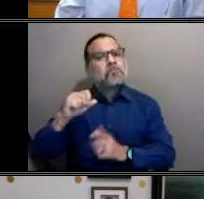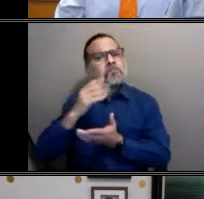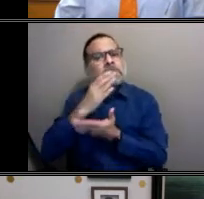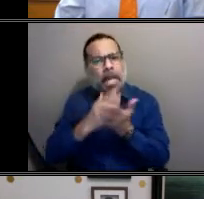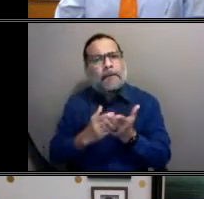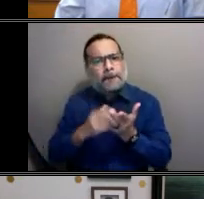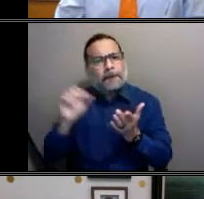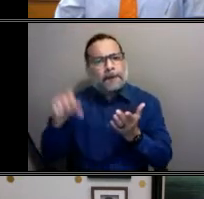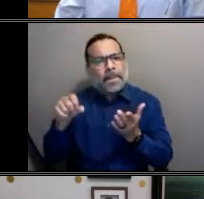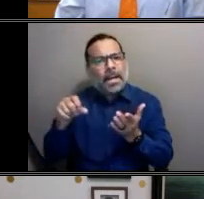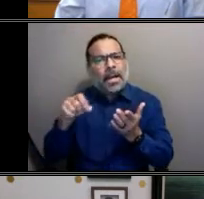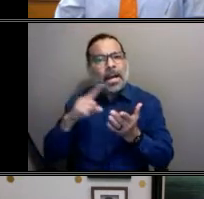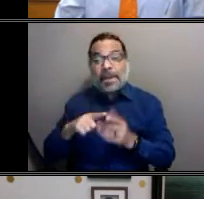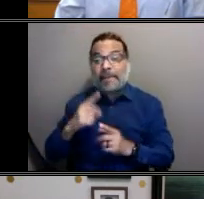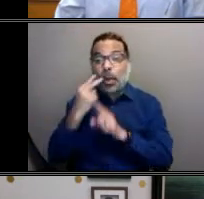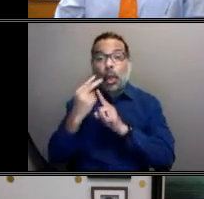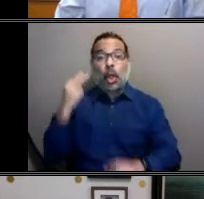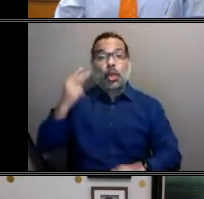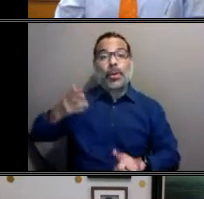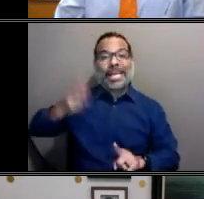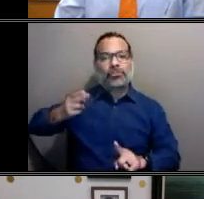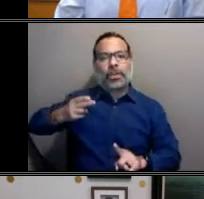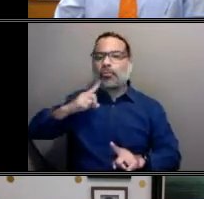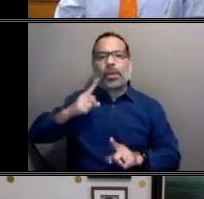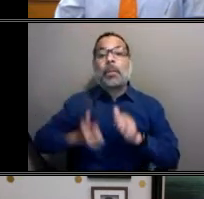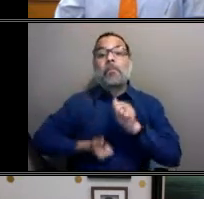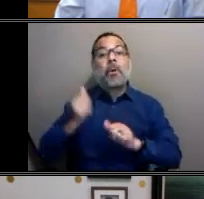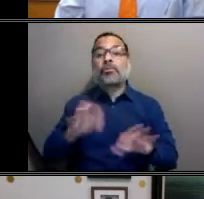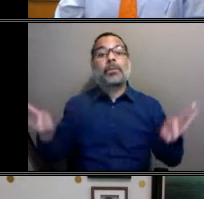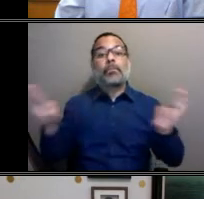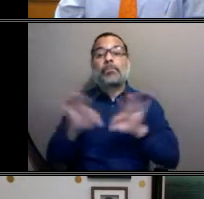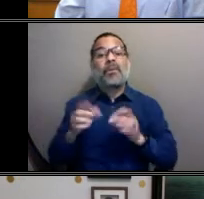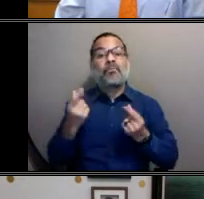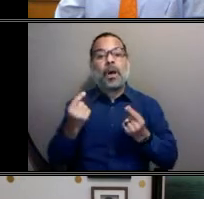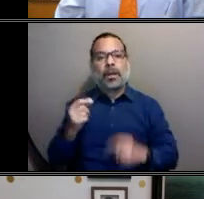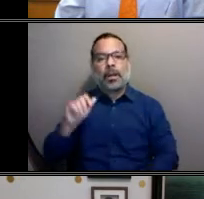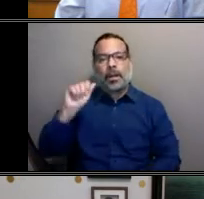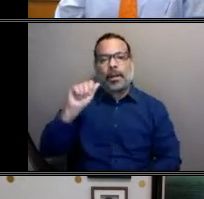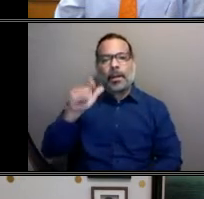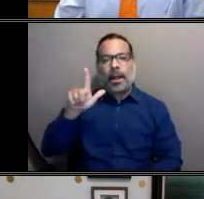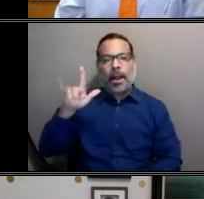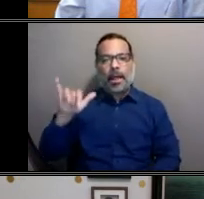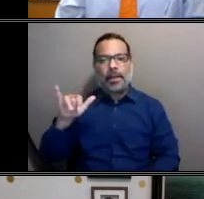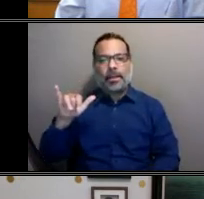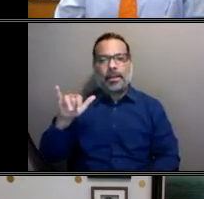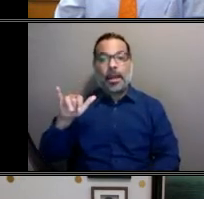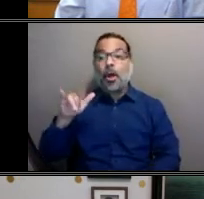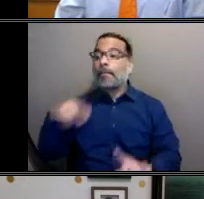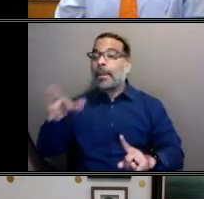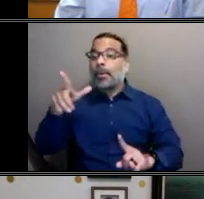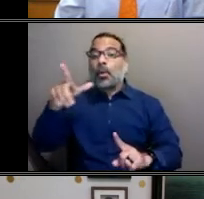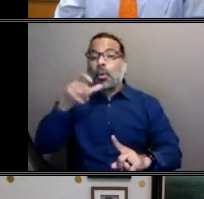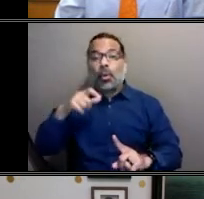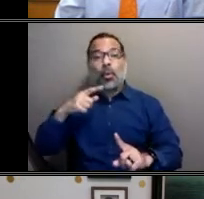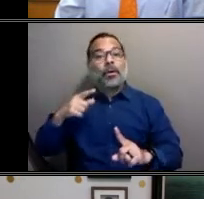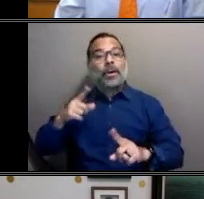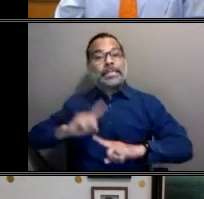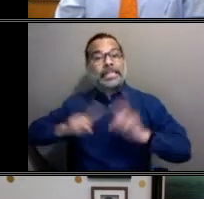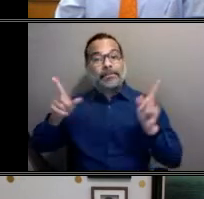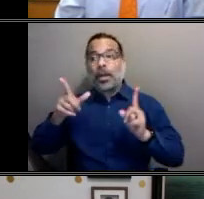real history, it is the allies specifically who come to stand shoulder to shoulder with their colleagues, with